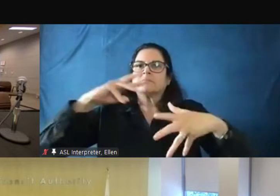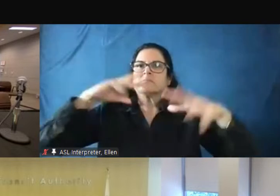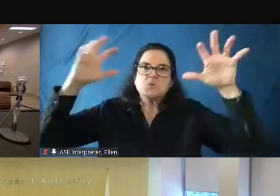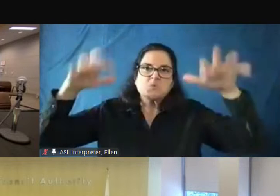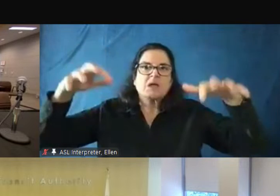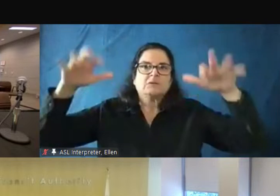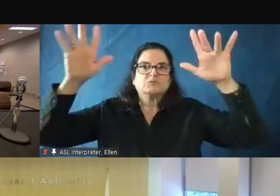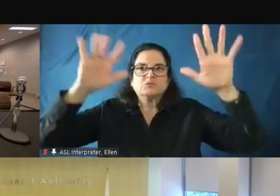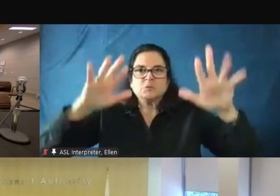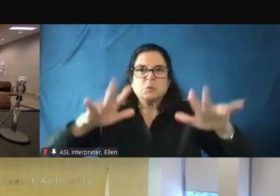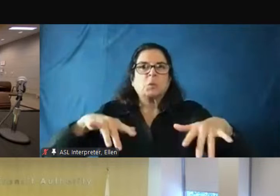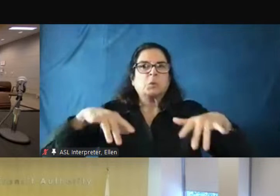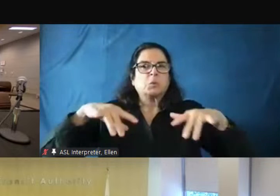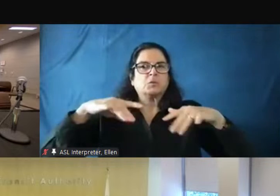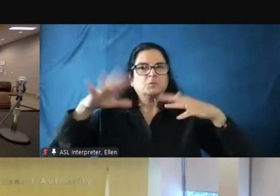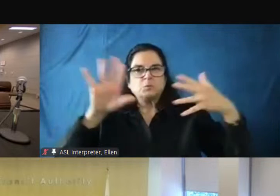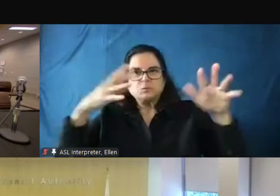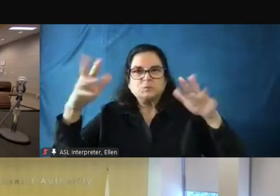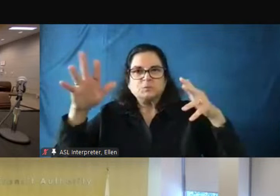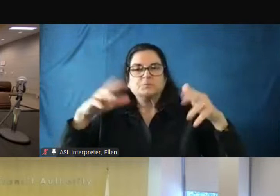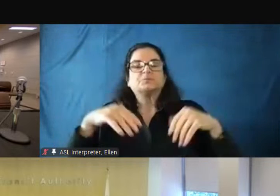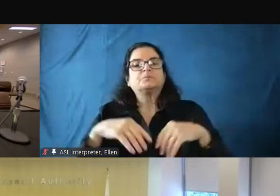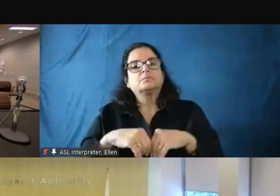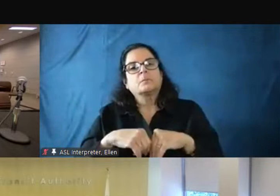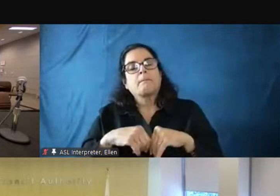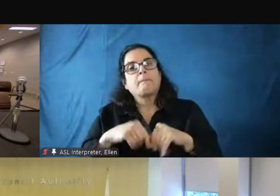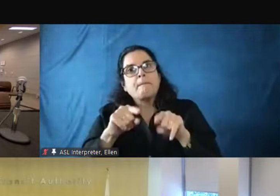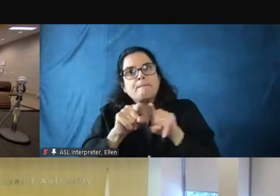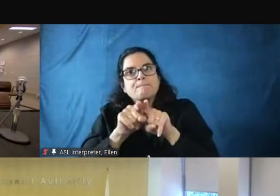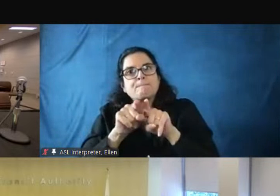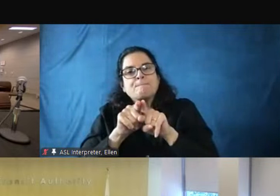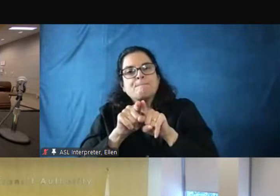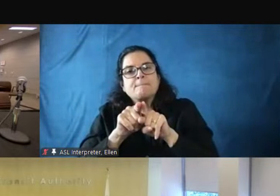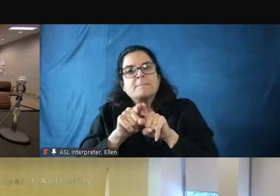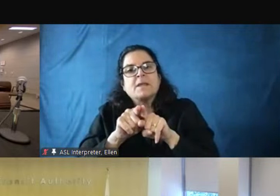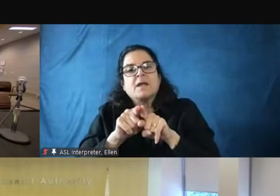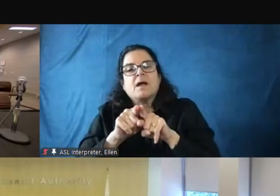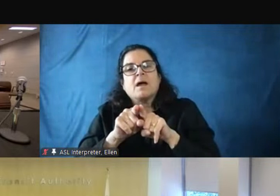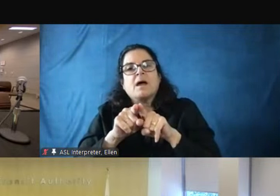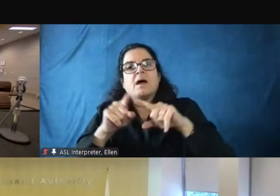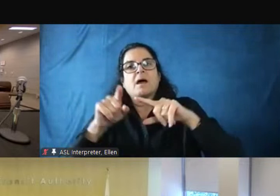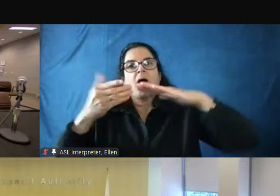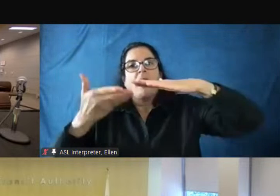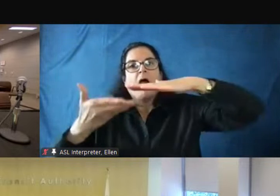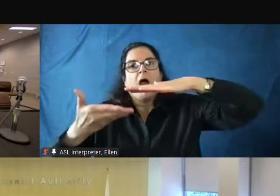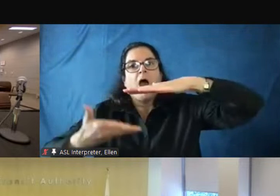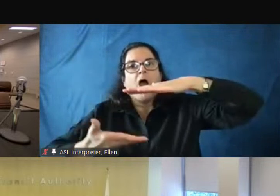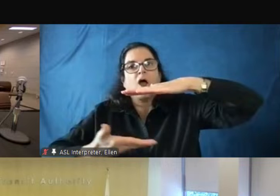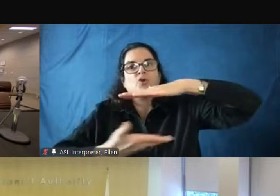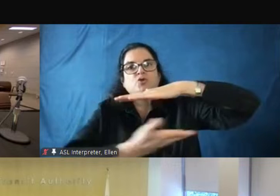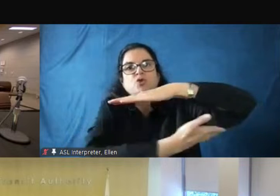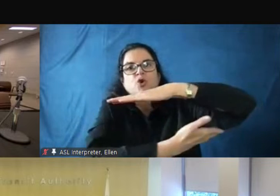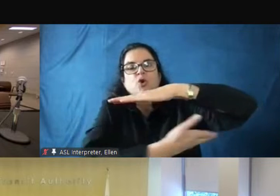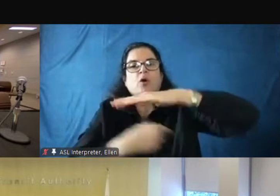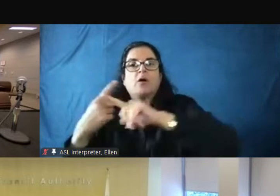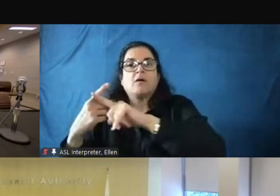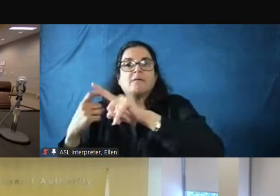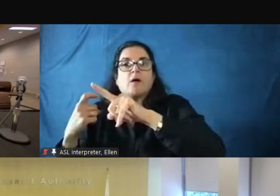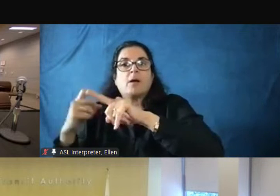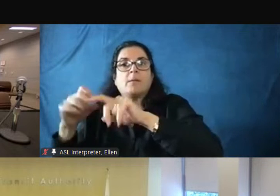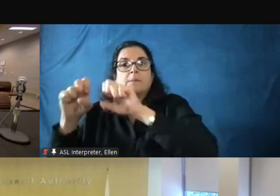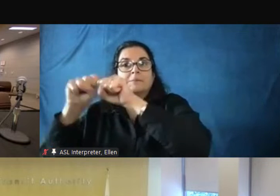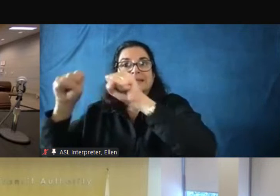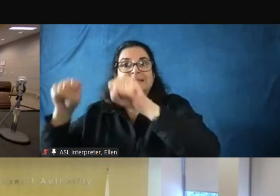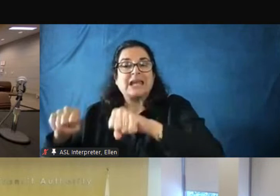And then there's kind of a third leg of it, which is there's an under L activation. So there's an area that has a pathway from kind of the station